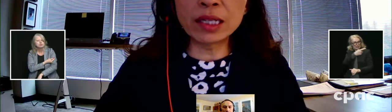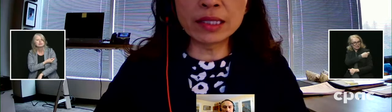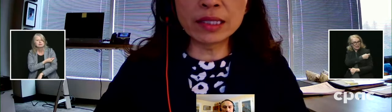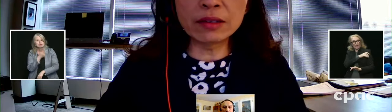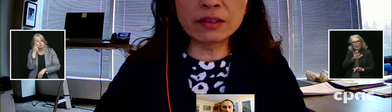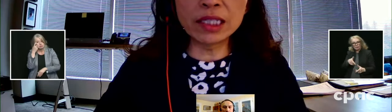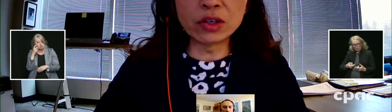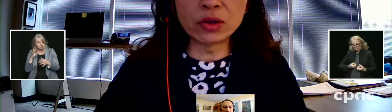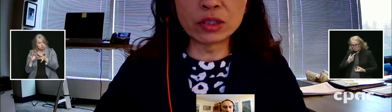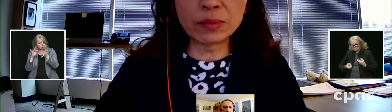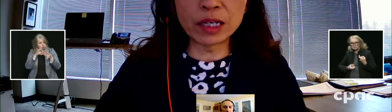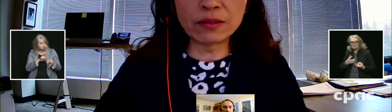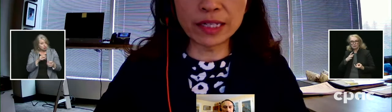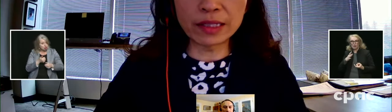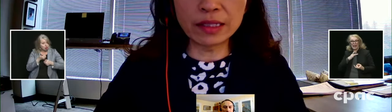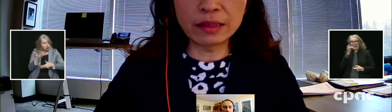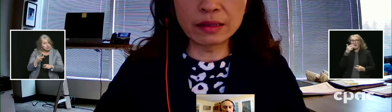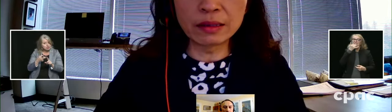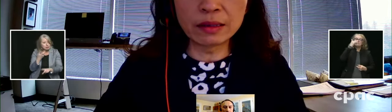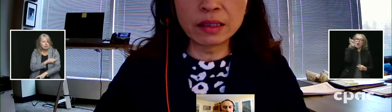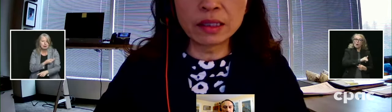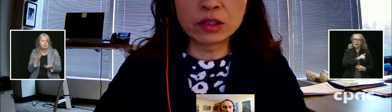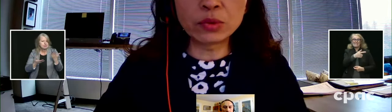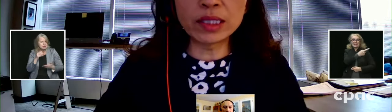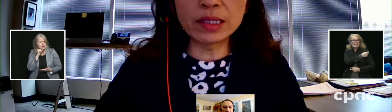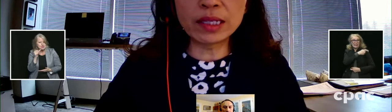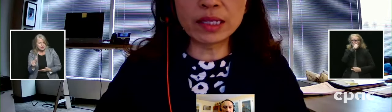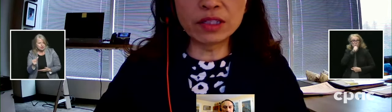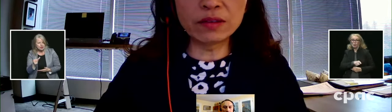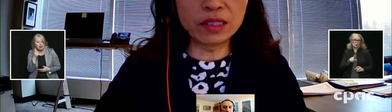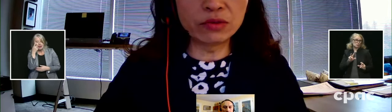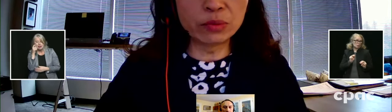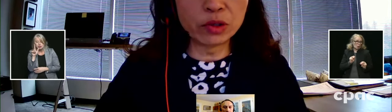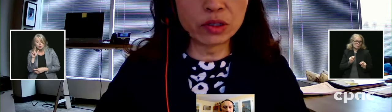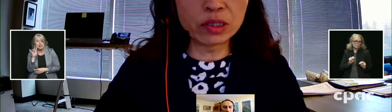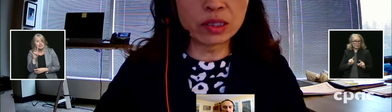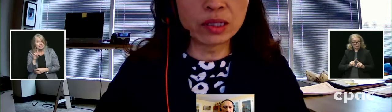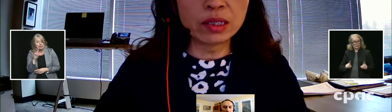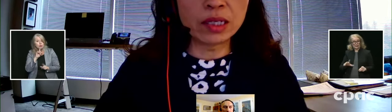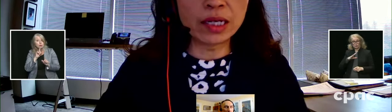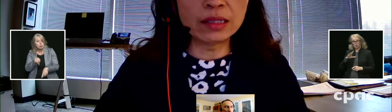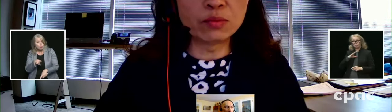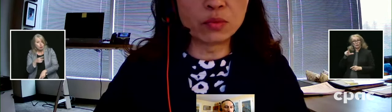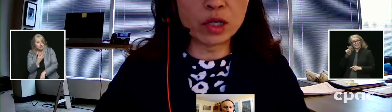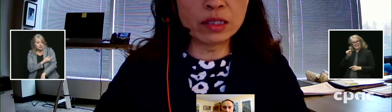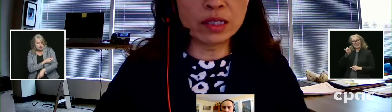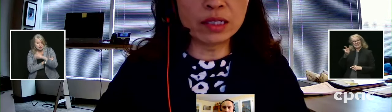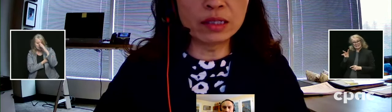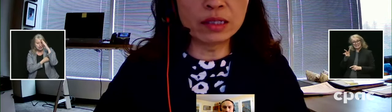not necessarily caused by the vaccine. 27 of these reports, that is